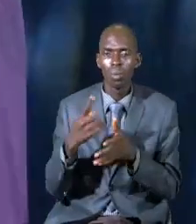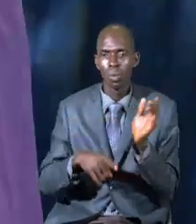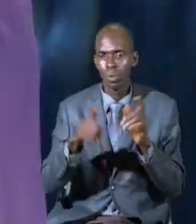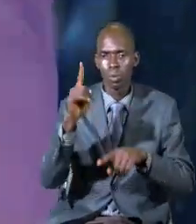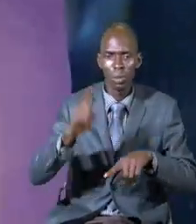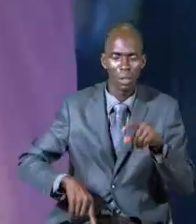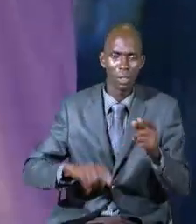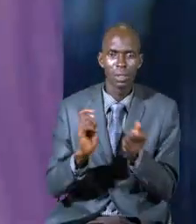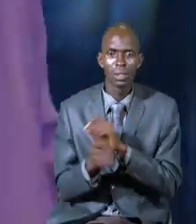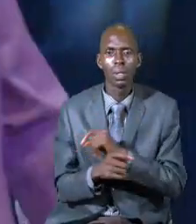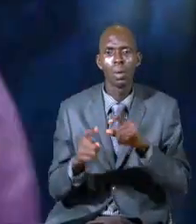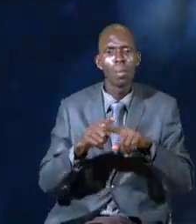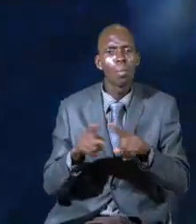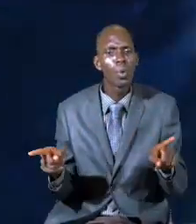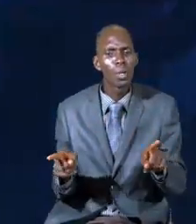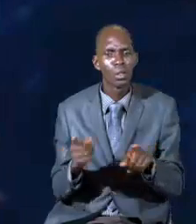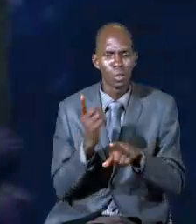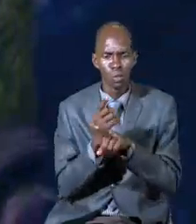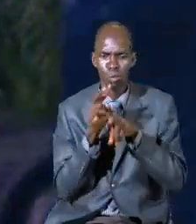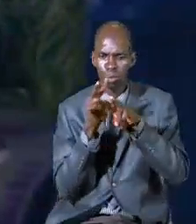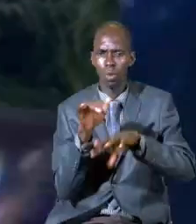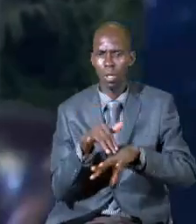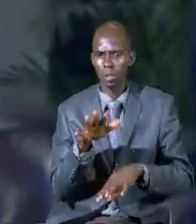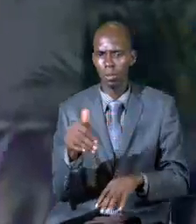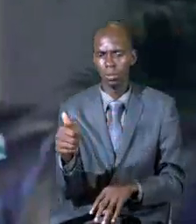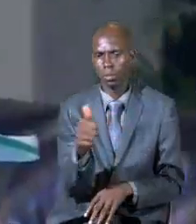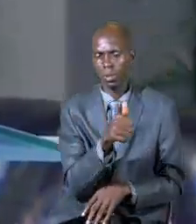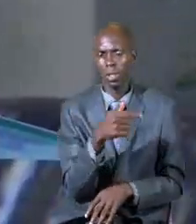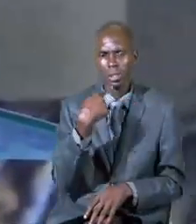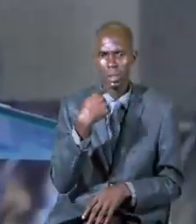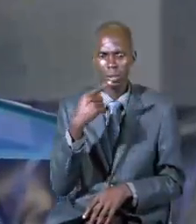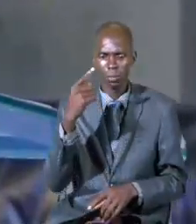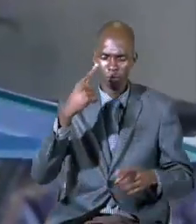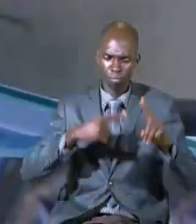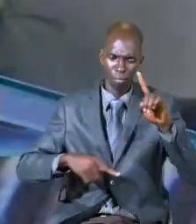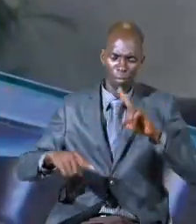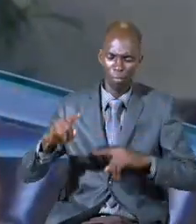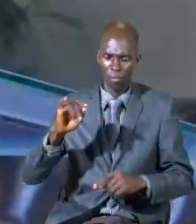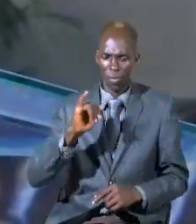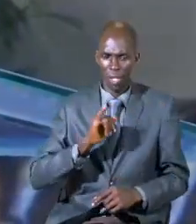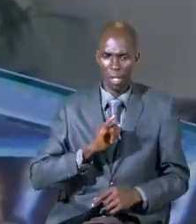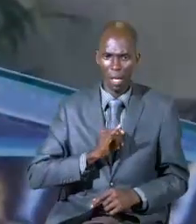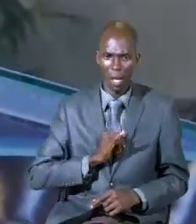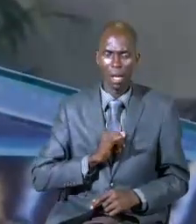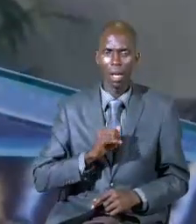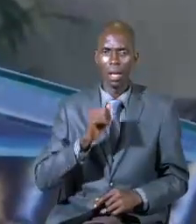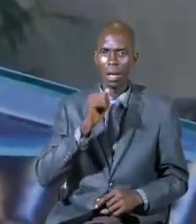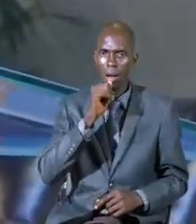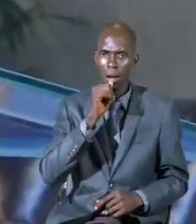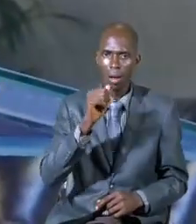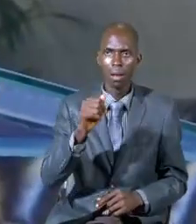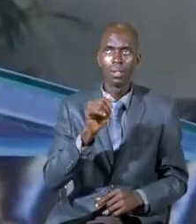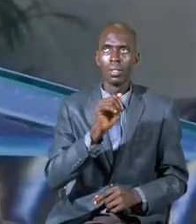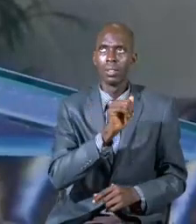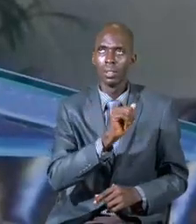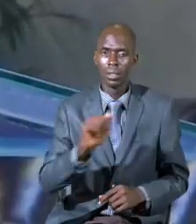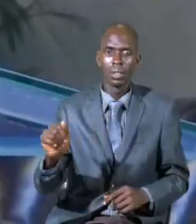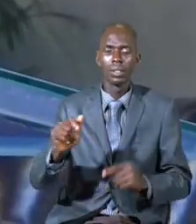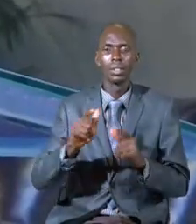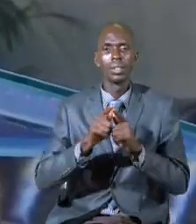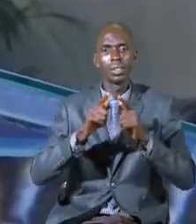But look at yourself and say, I am a great project myself. I'm a